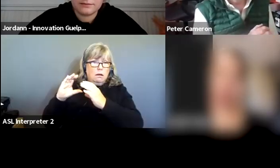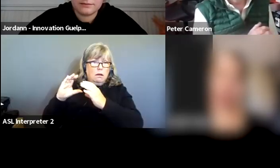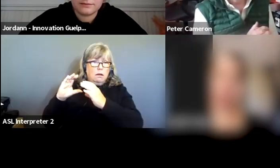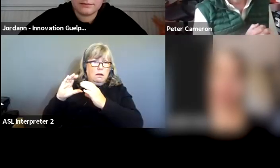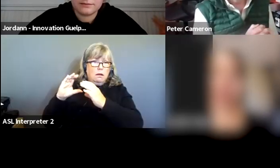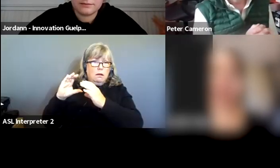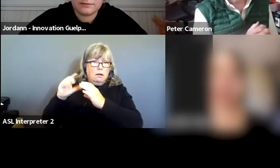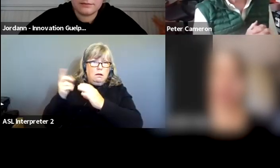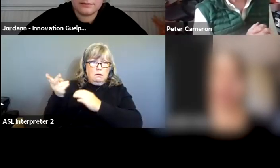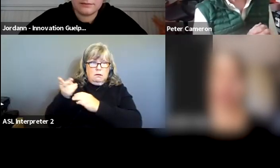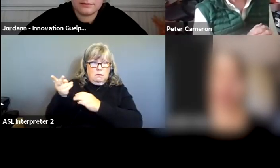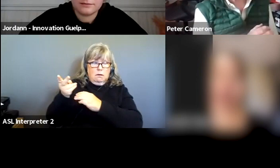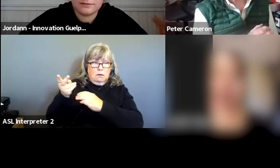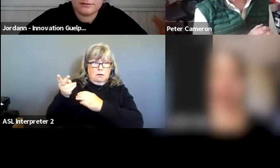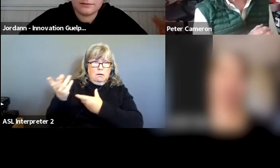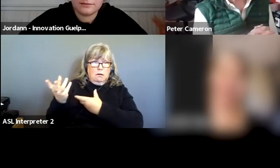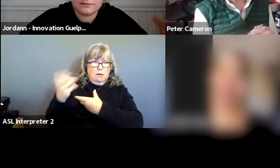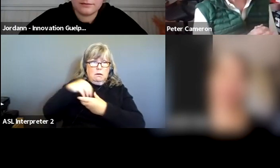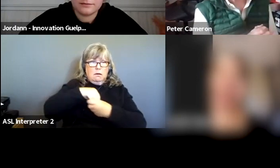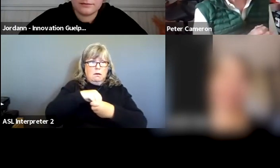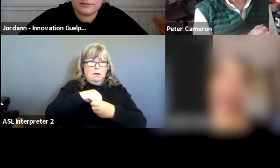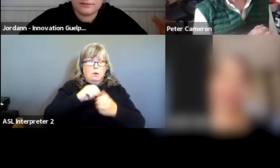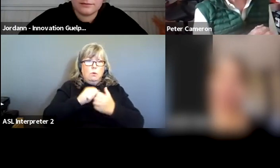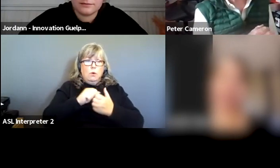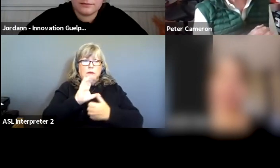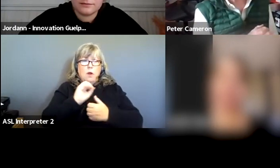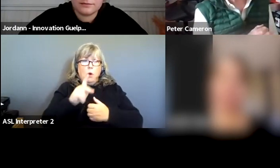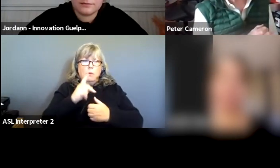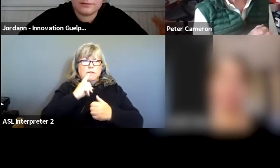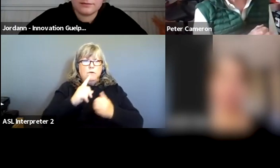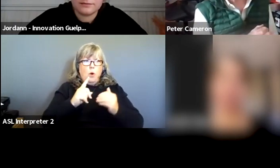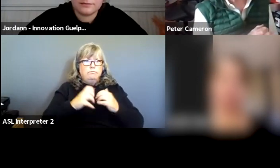bodies to actually get something done?